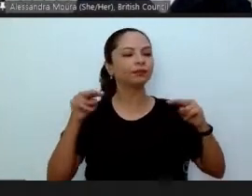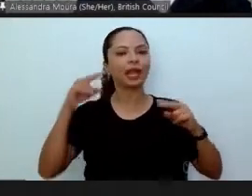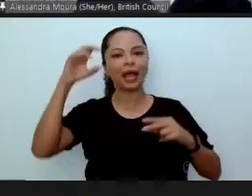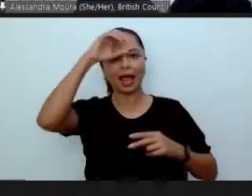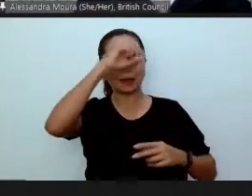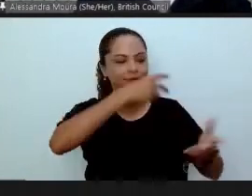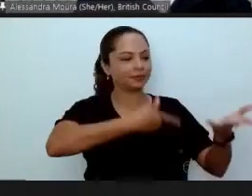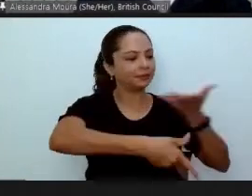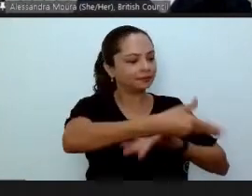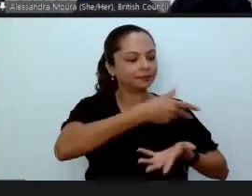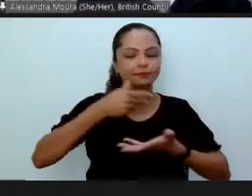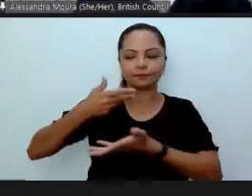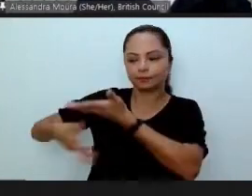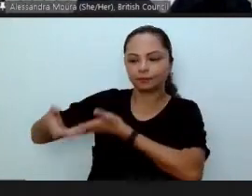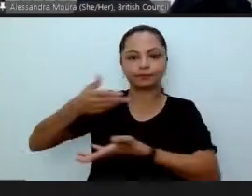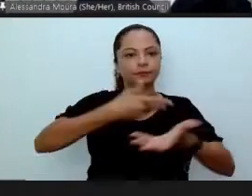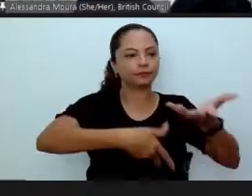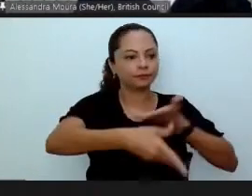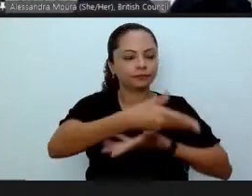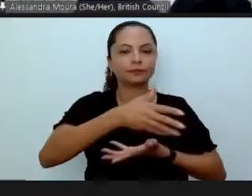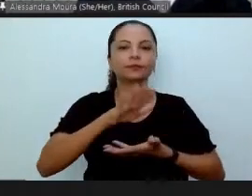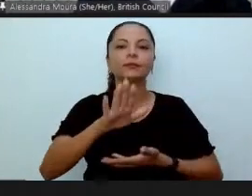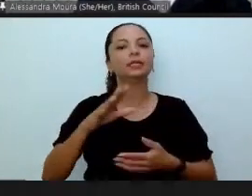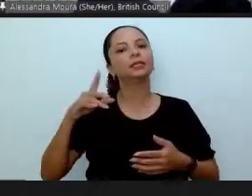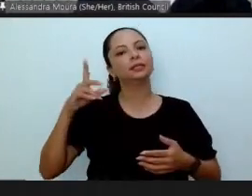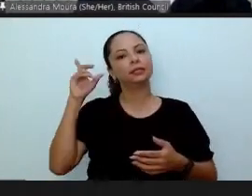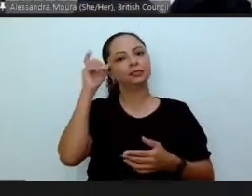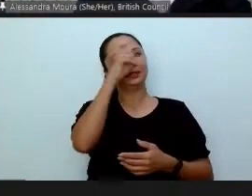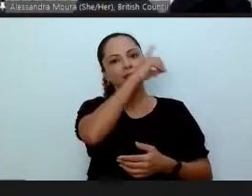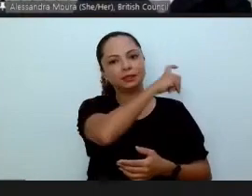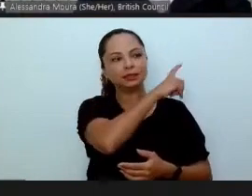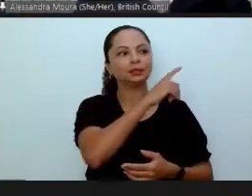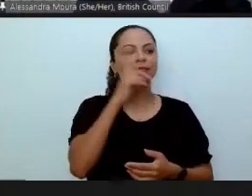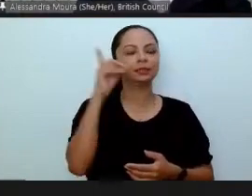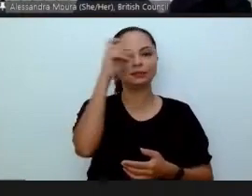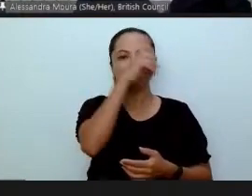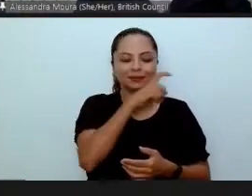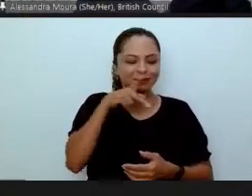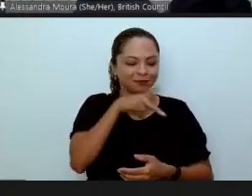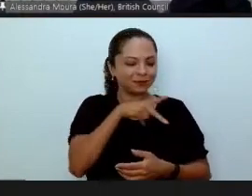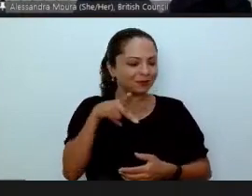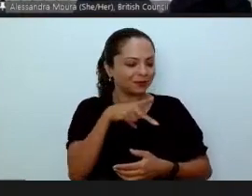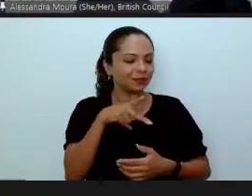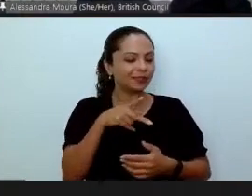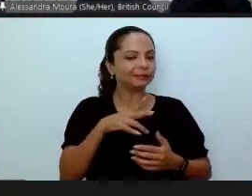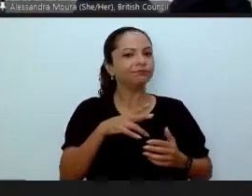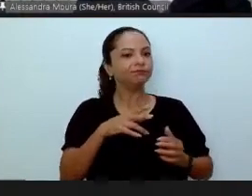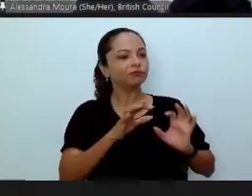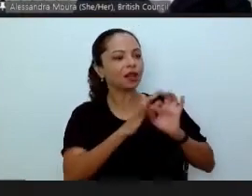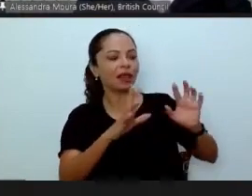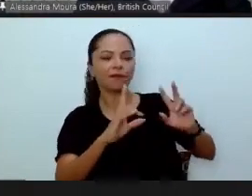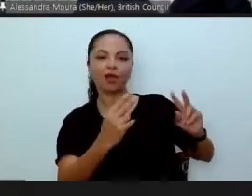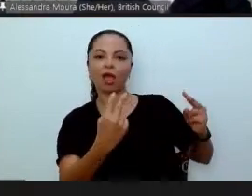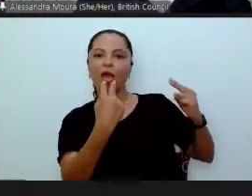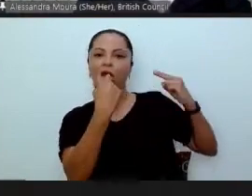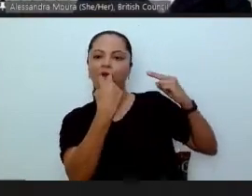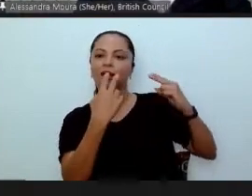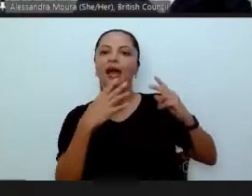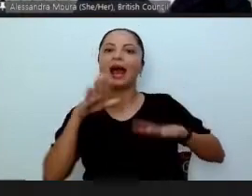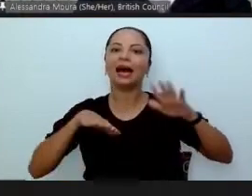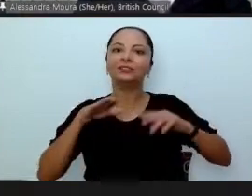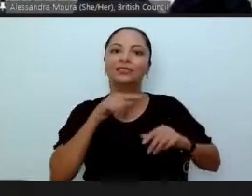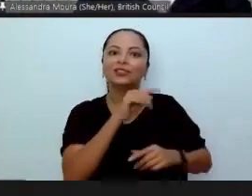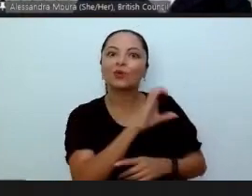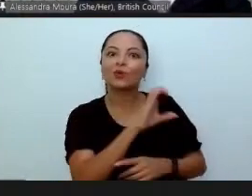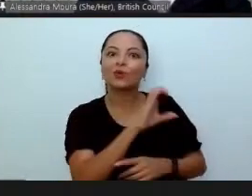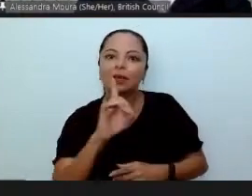do feel kind of nervous when we have our peers or sometimes our managers observing us. But if